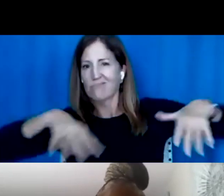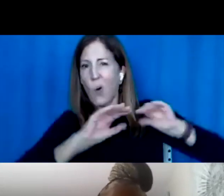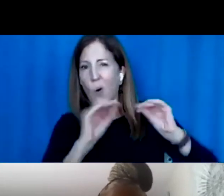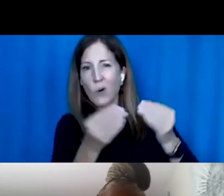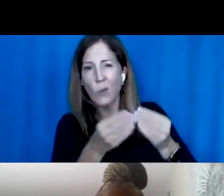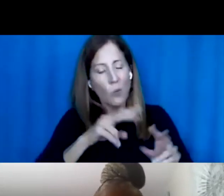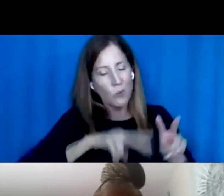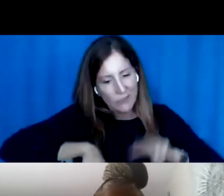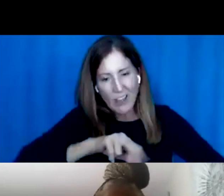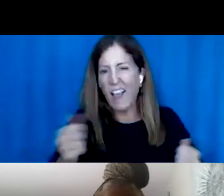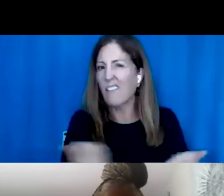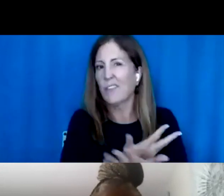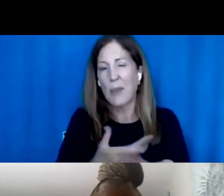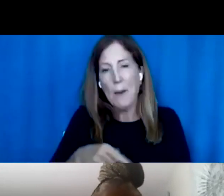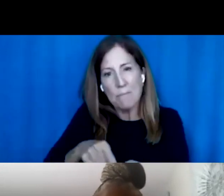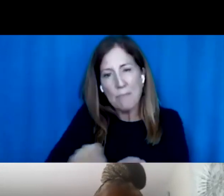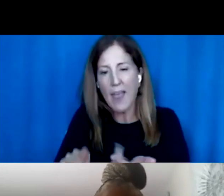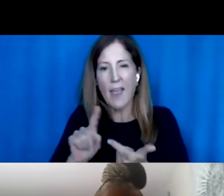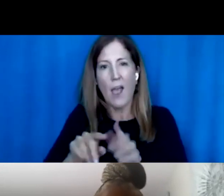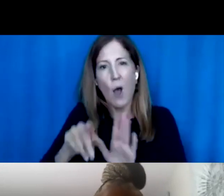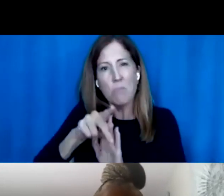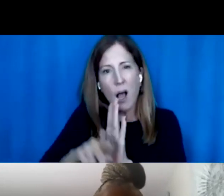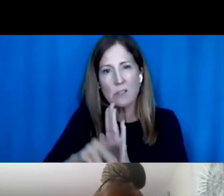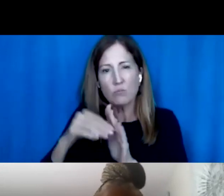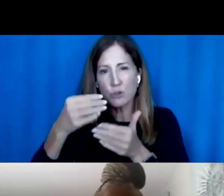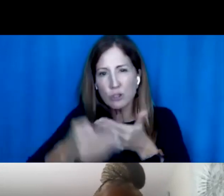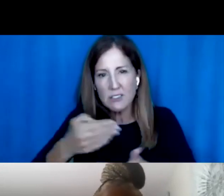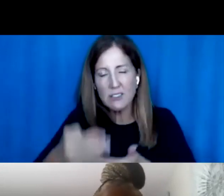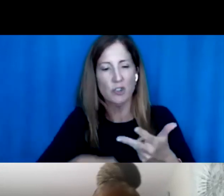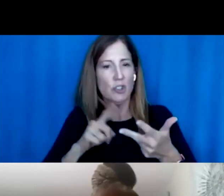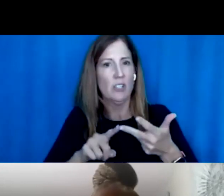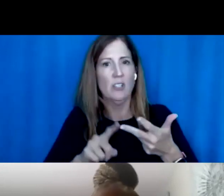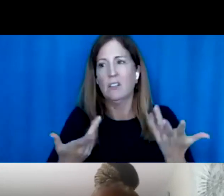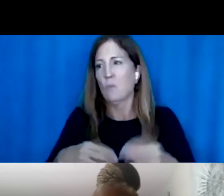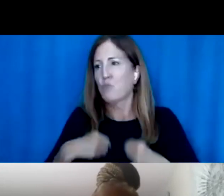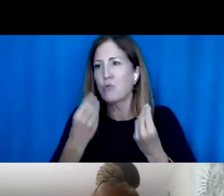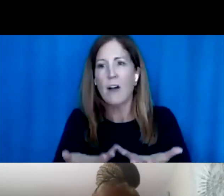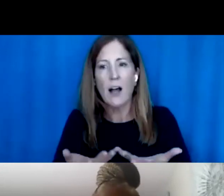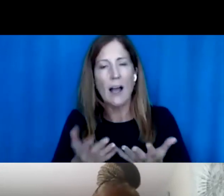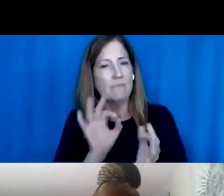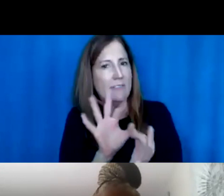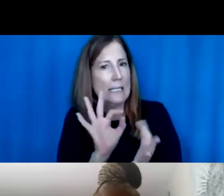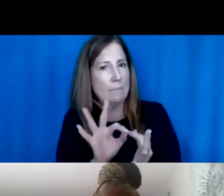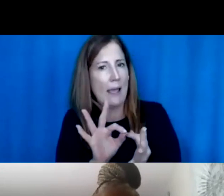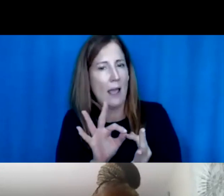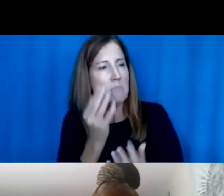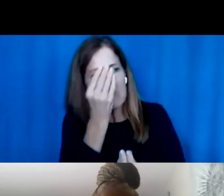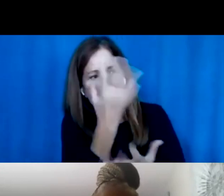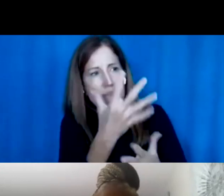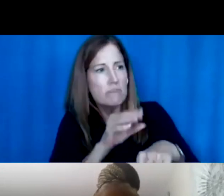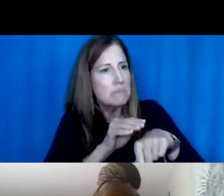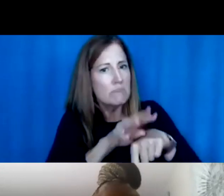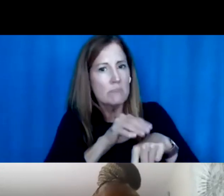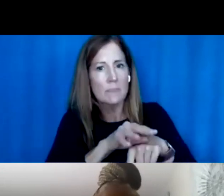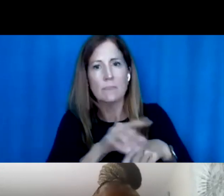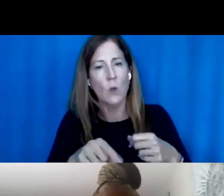we review policy and procedures, and then also provide feedback on what